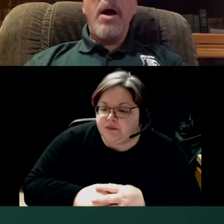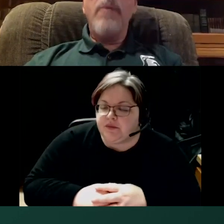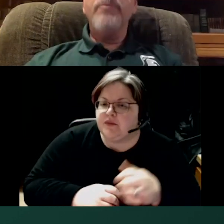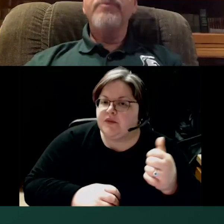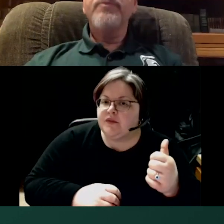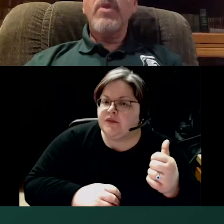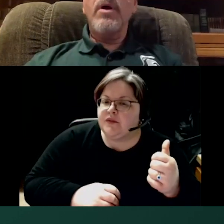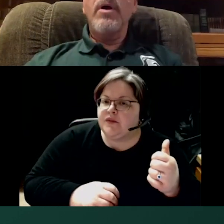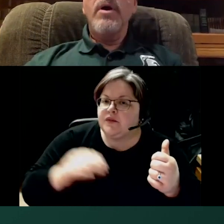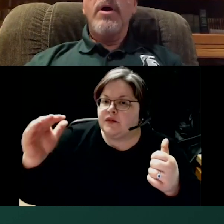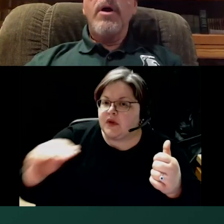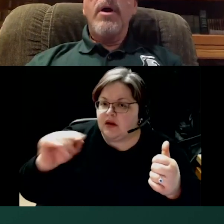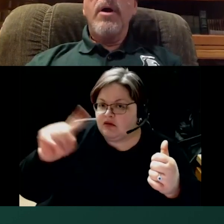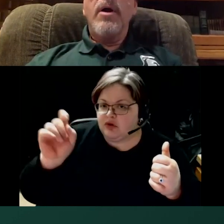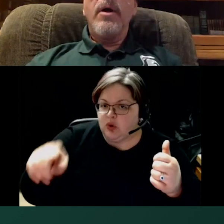Um,